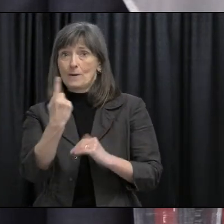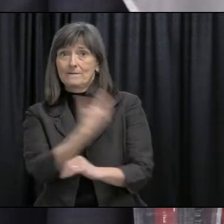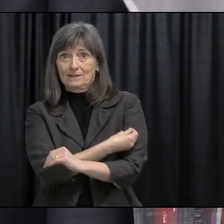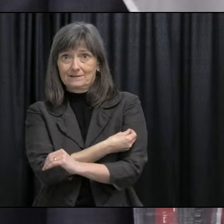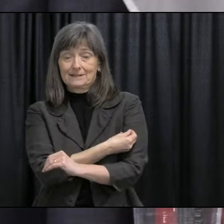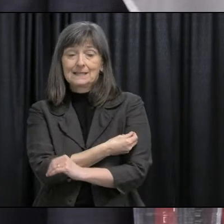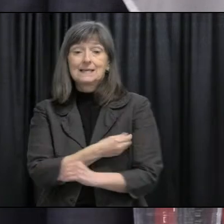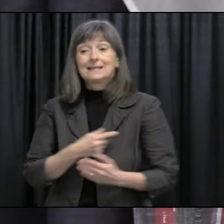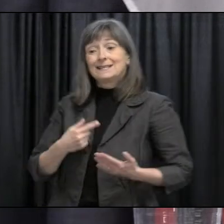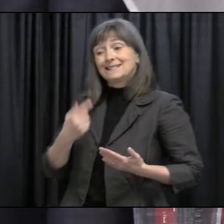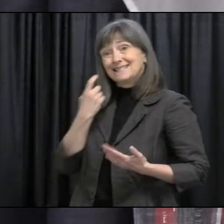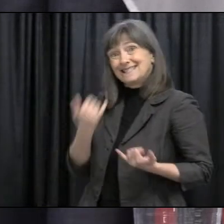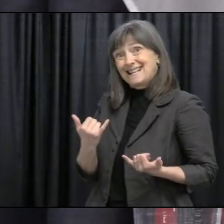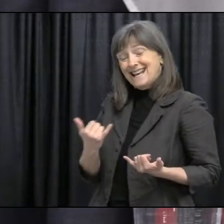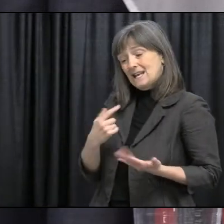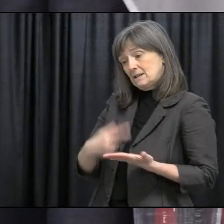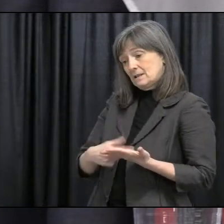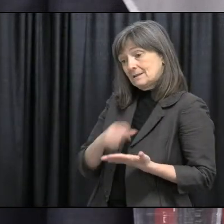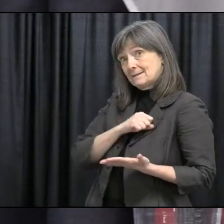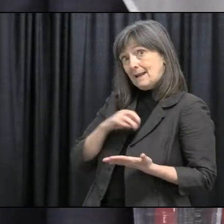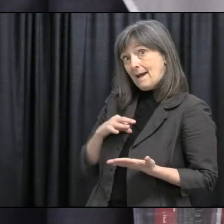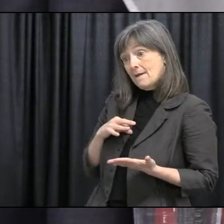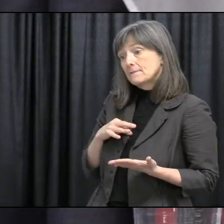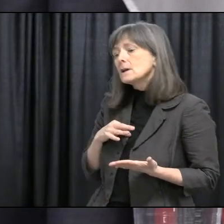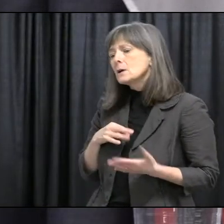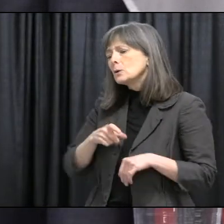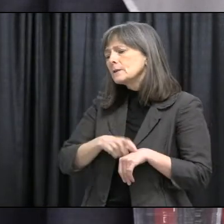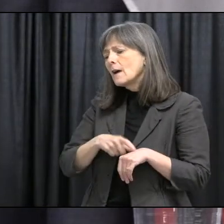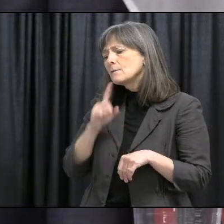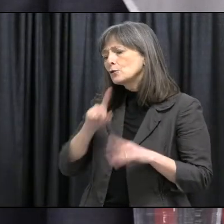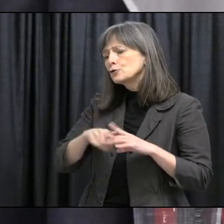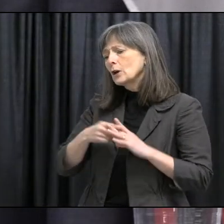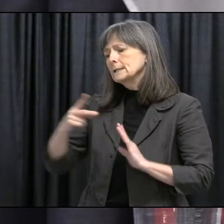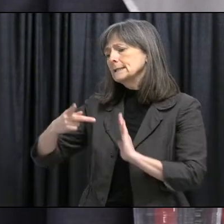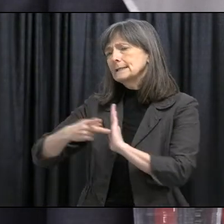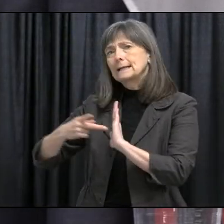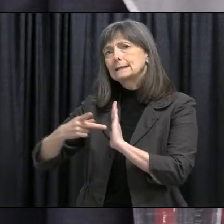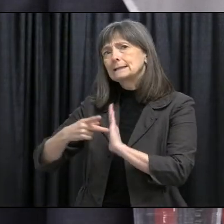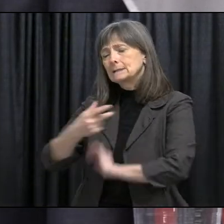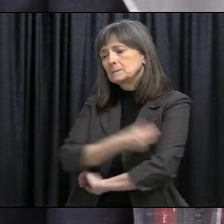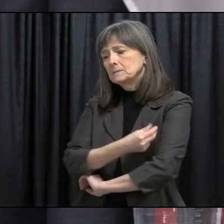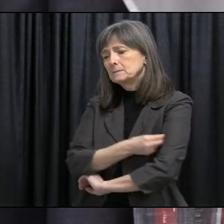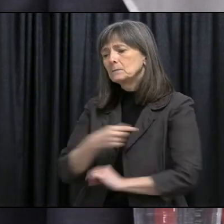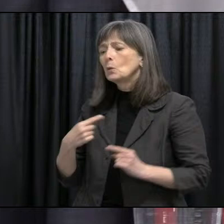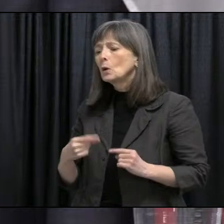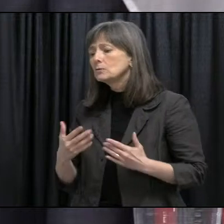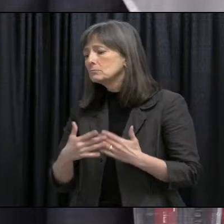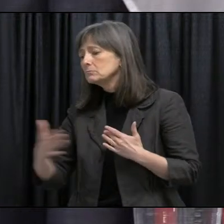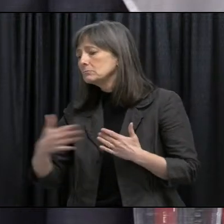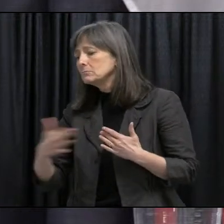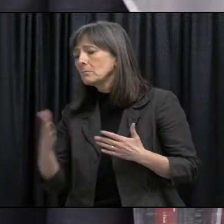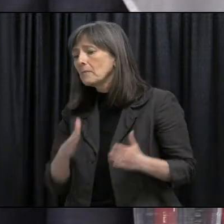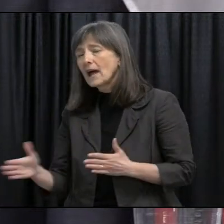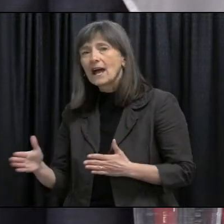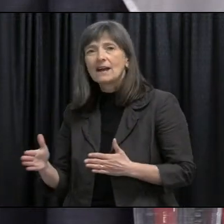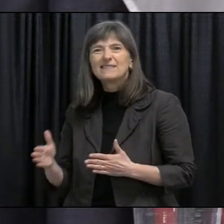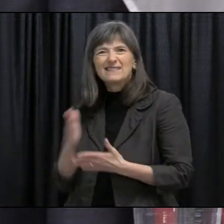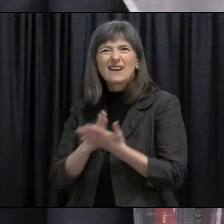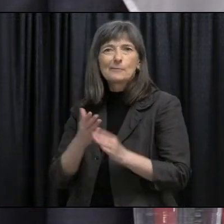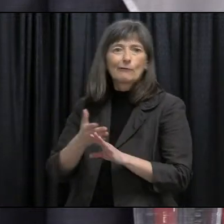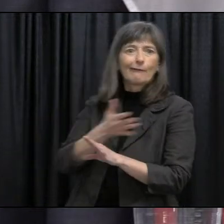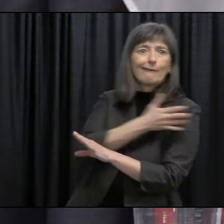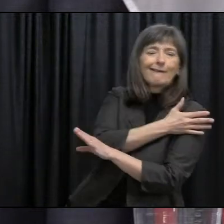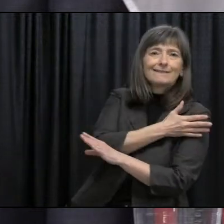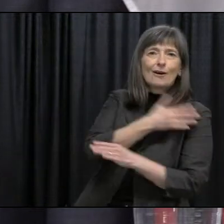to staff today about timing for second doses for those people who were vaccinated much earlier in